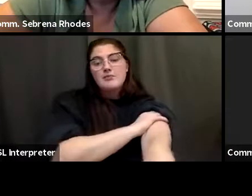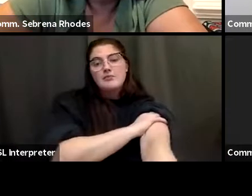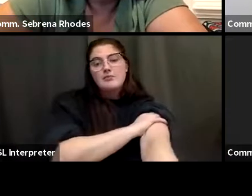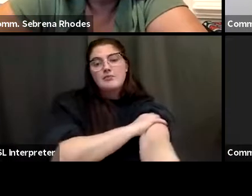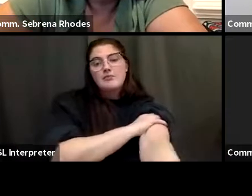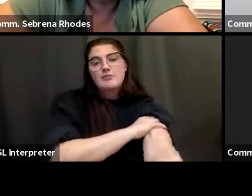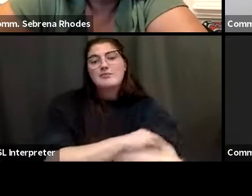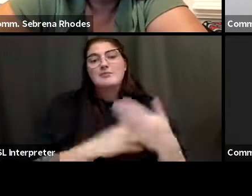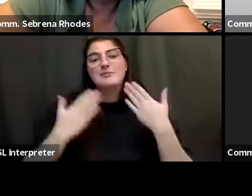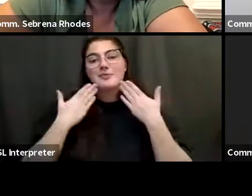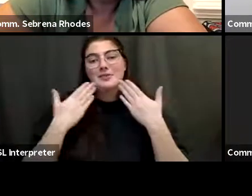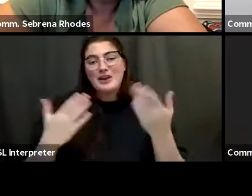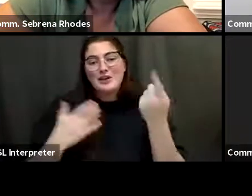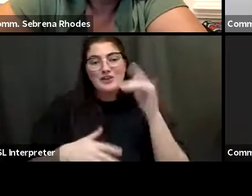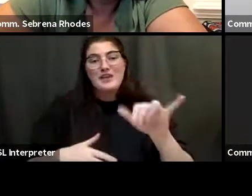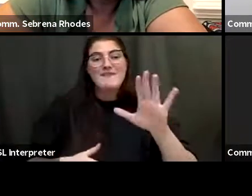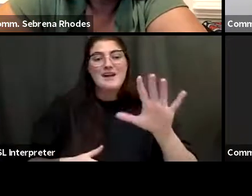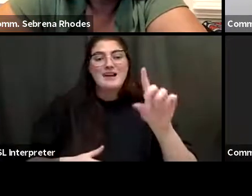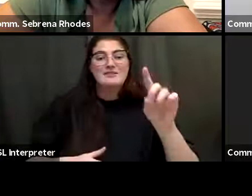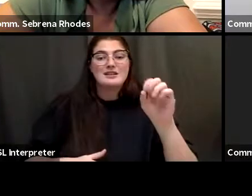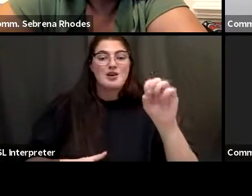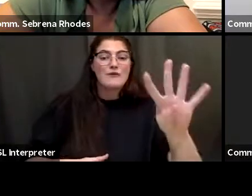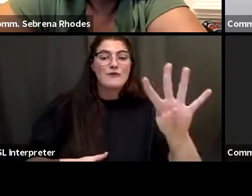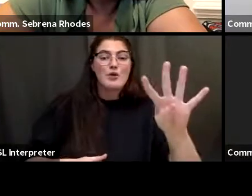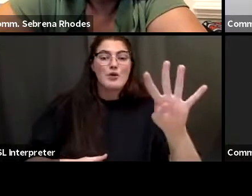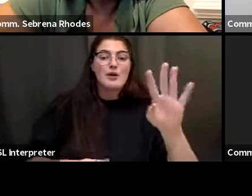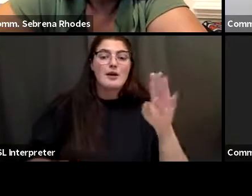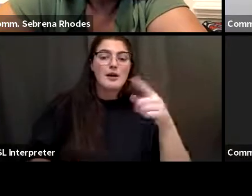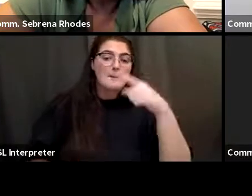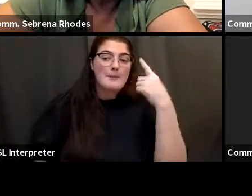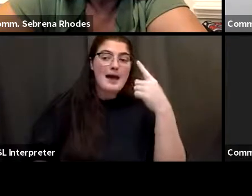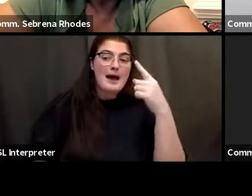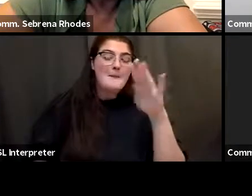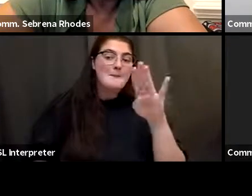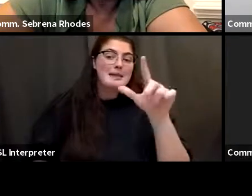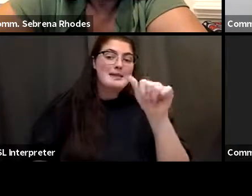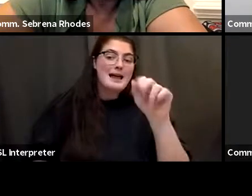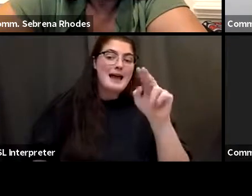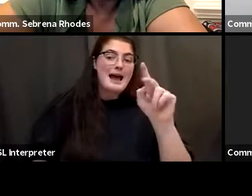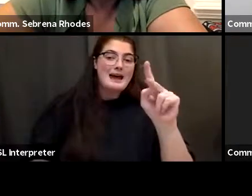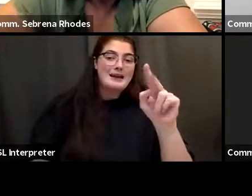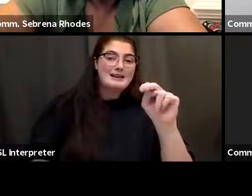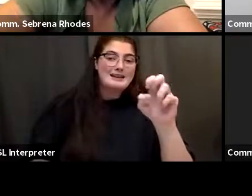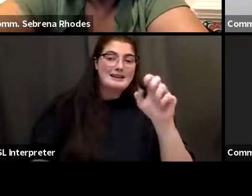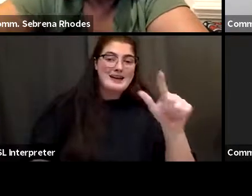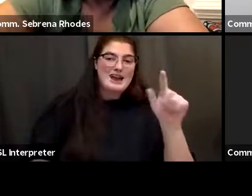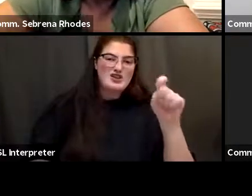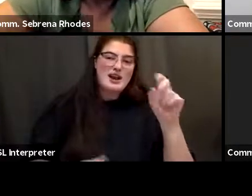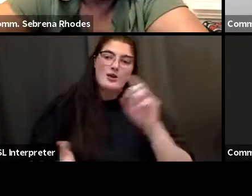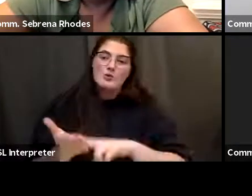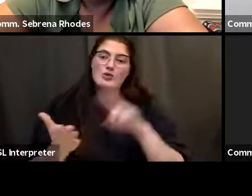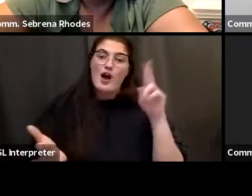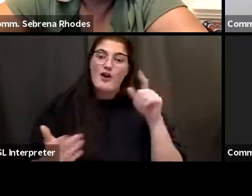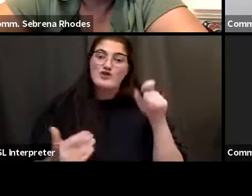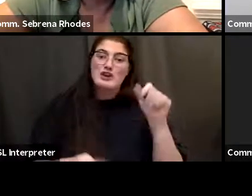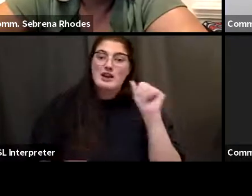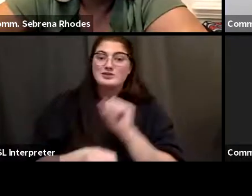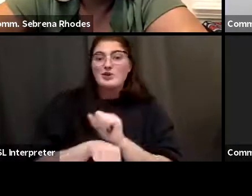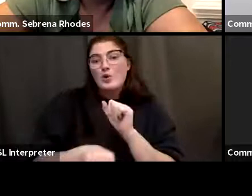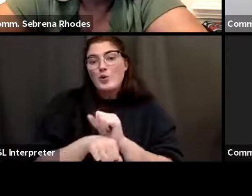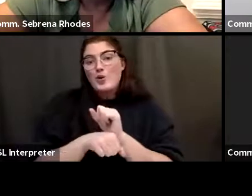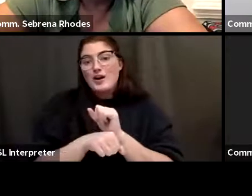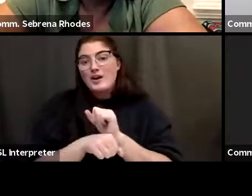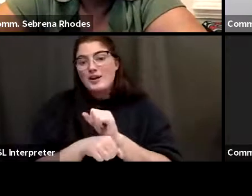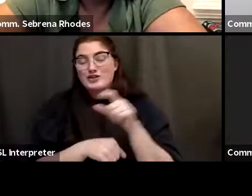then 5D04, Commissioner Black now had to log off. She's got to be work on